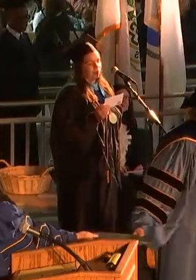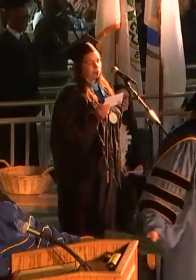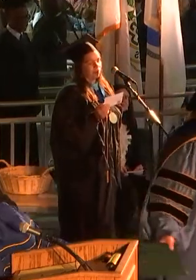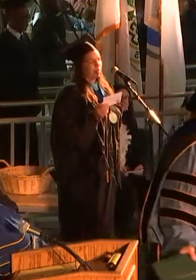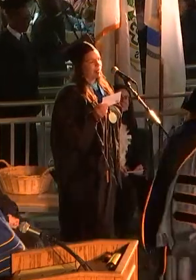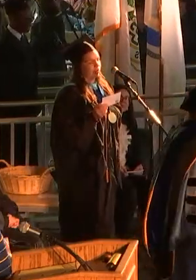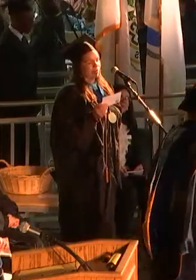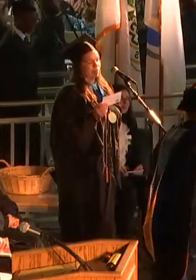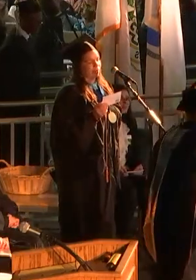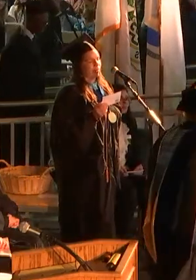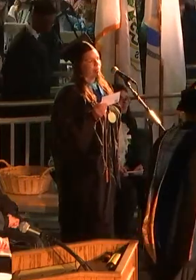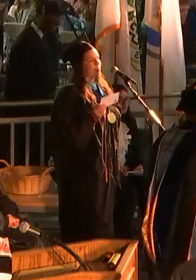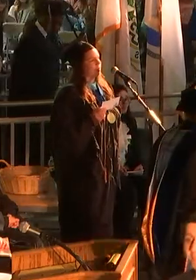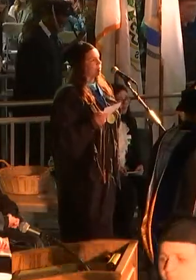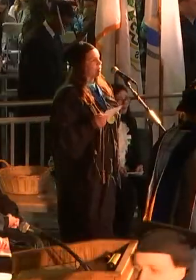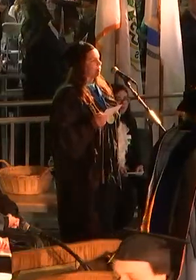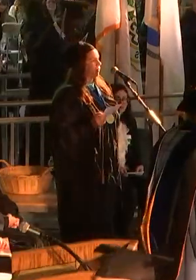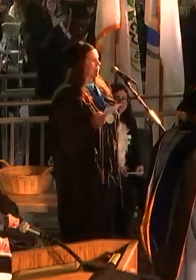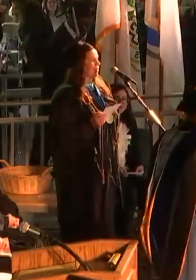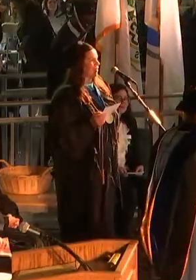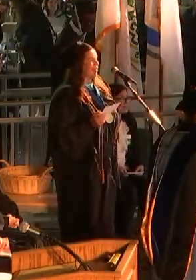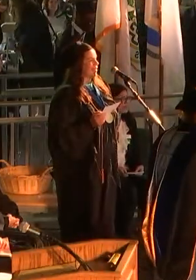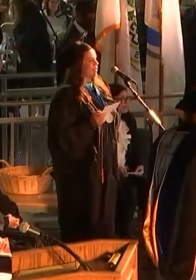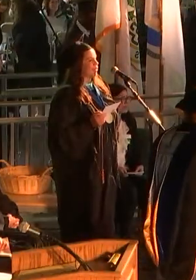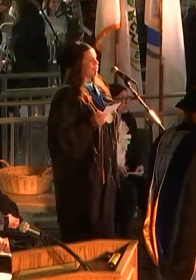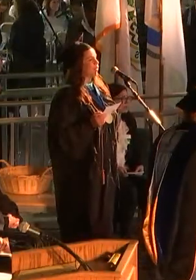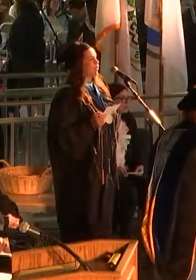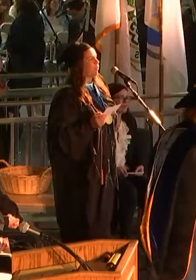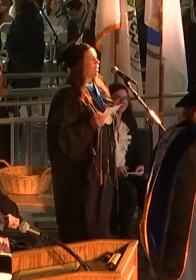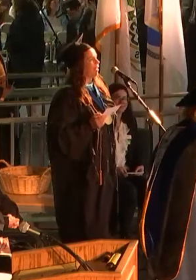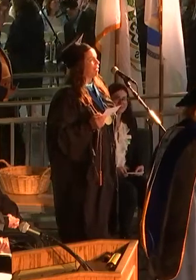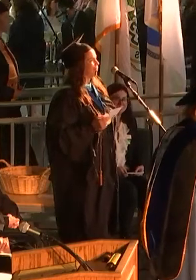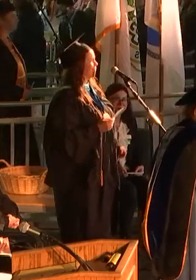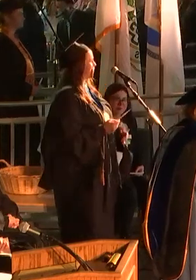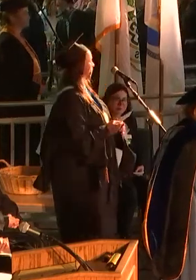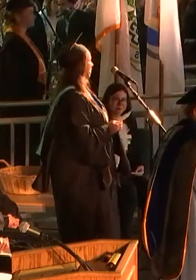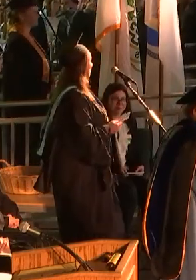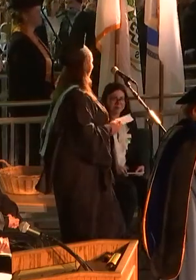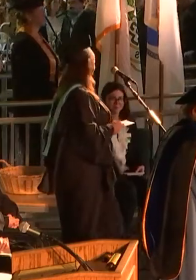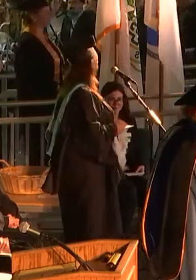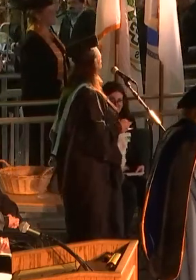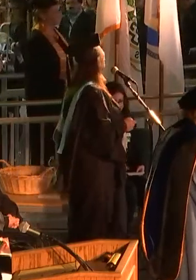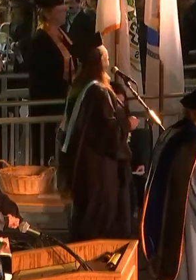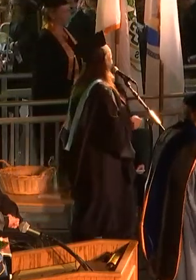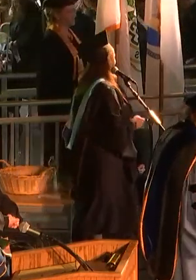Robin Christine Candelette, summa cum laude.